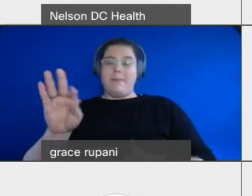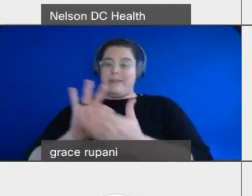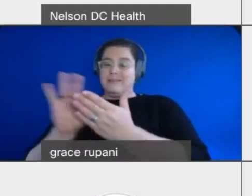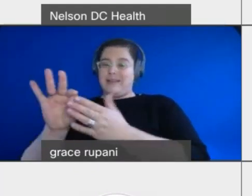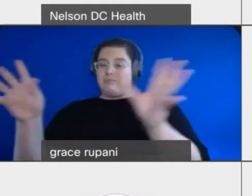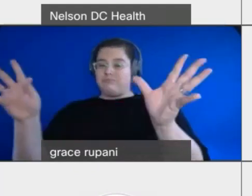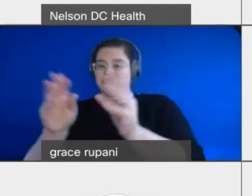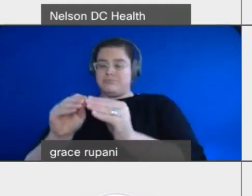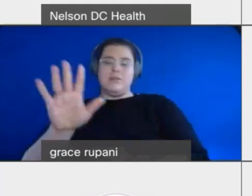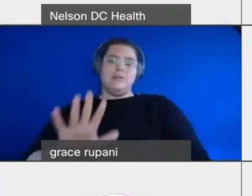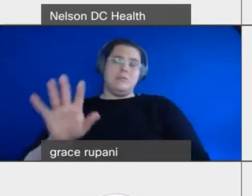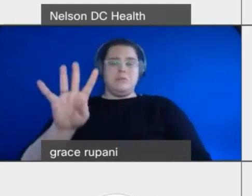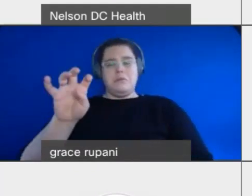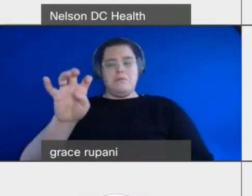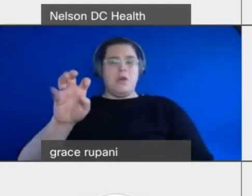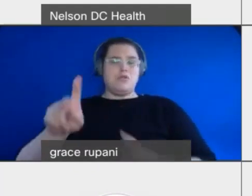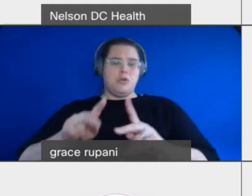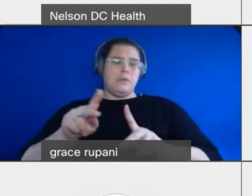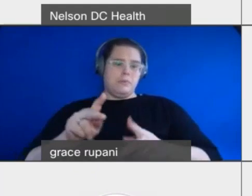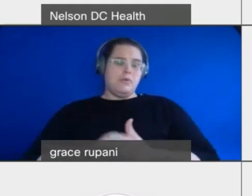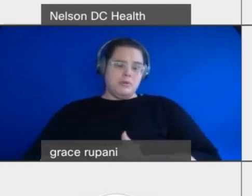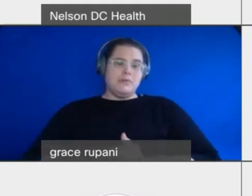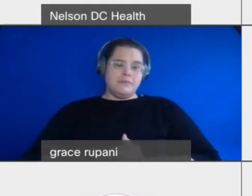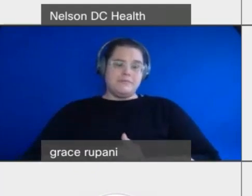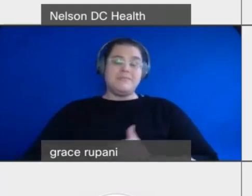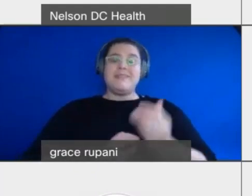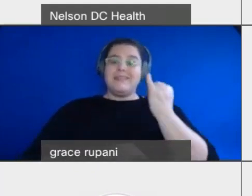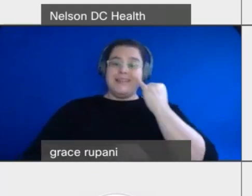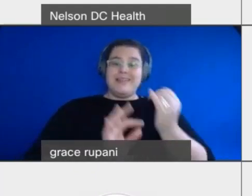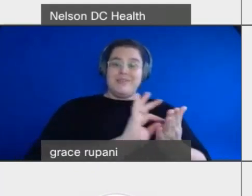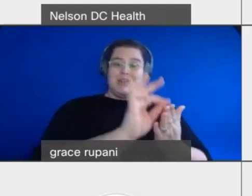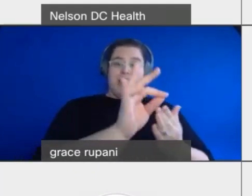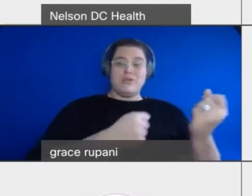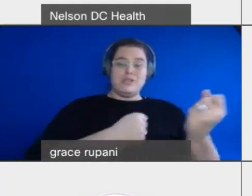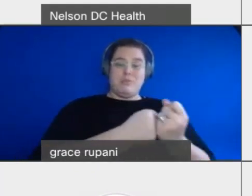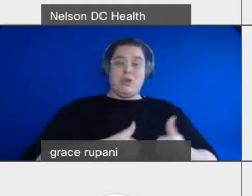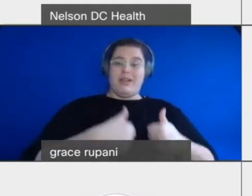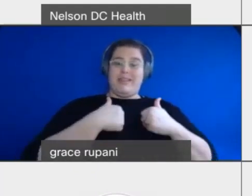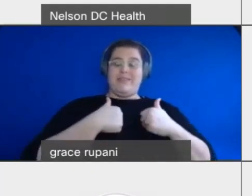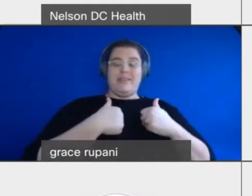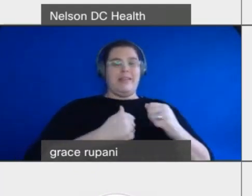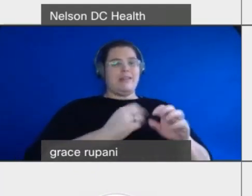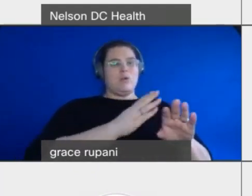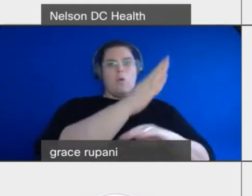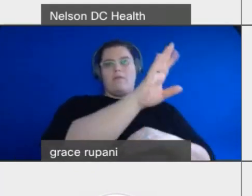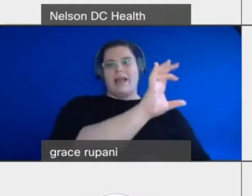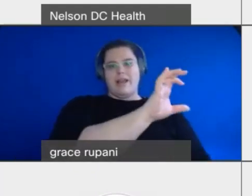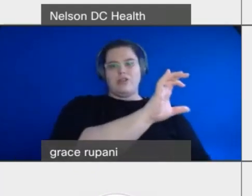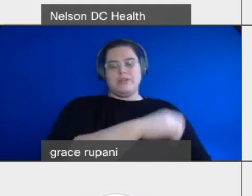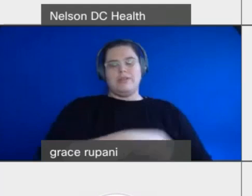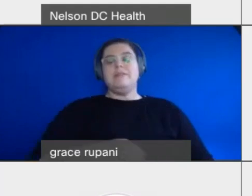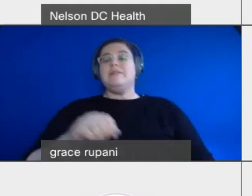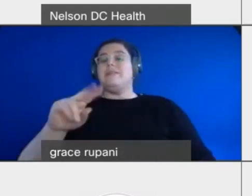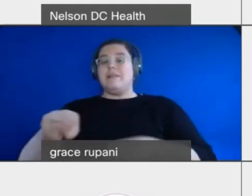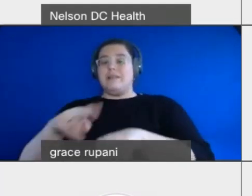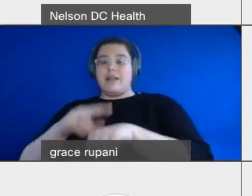When we start looking at the people who are in supported living, that's over 900 people. And people in natural homes is over 900